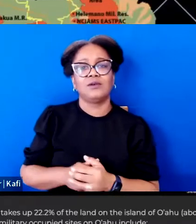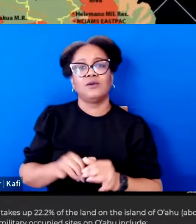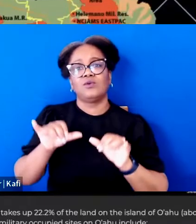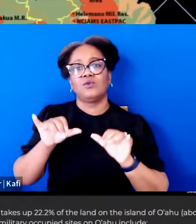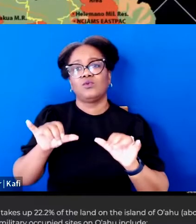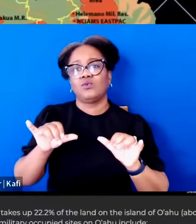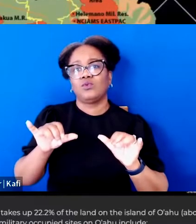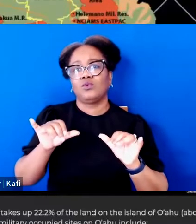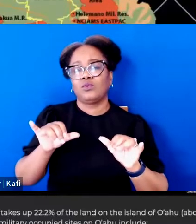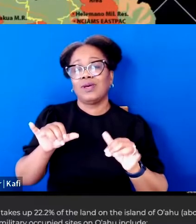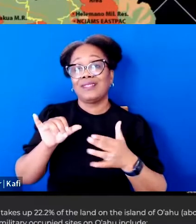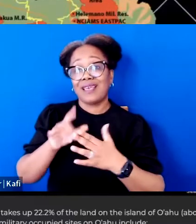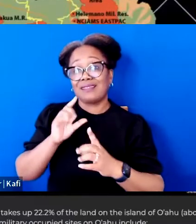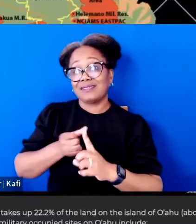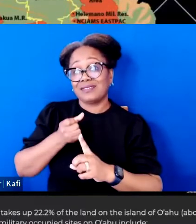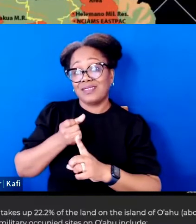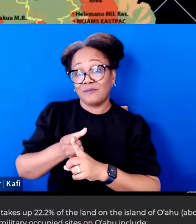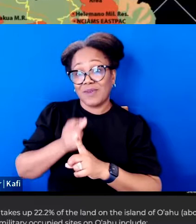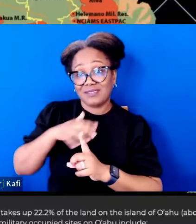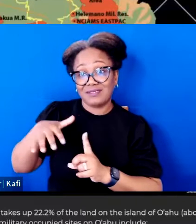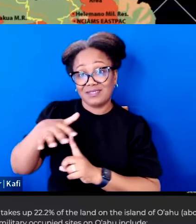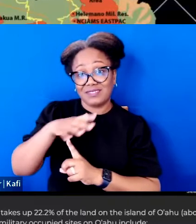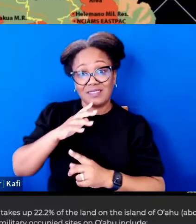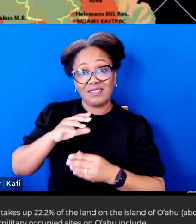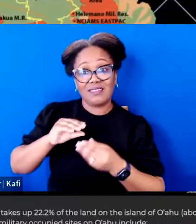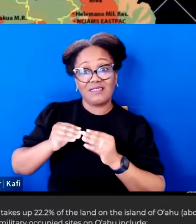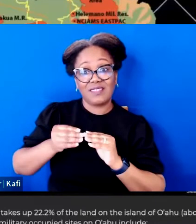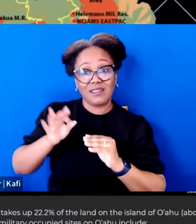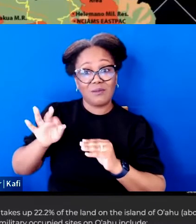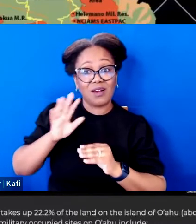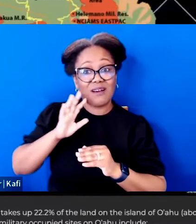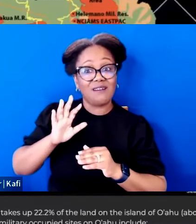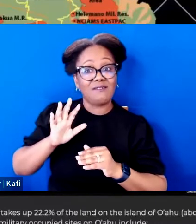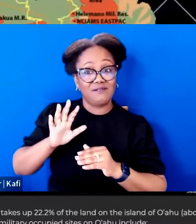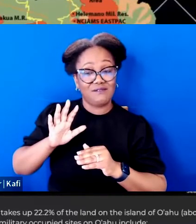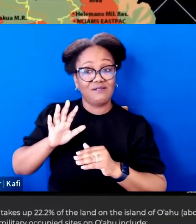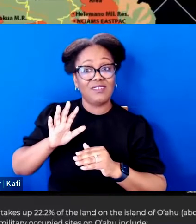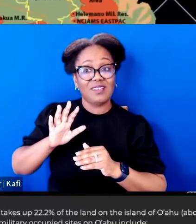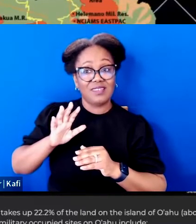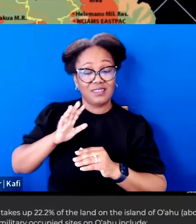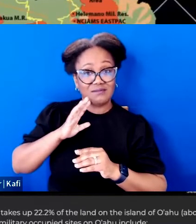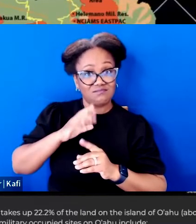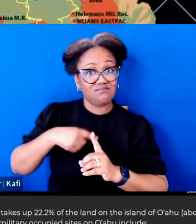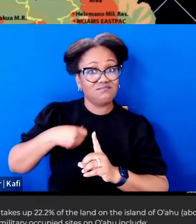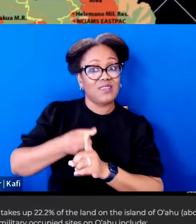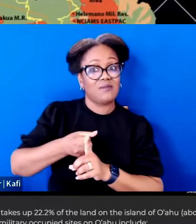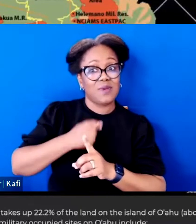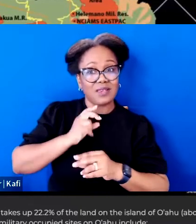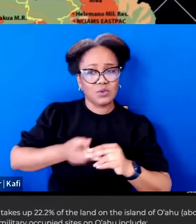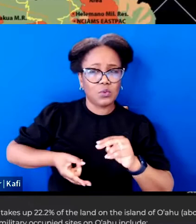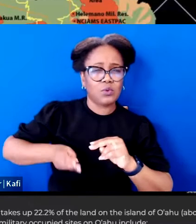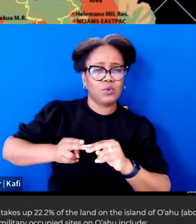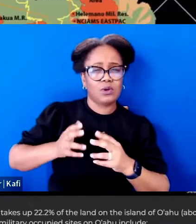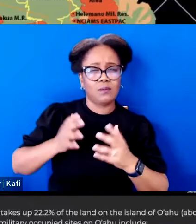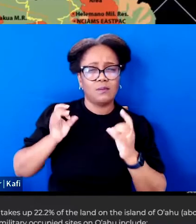tremendously. In June 2021, in only that month, there were 260,000 people